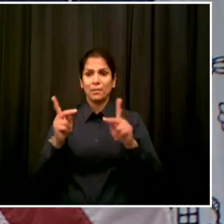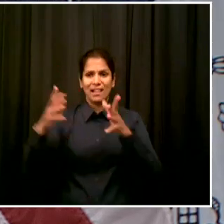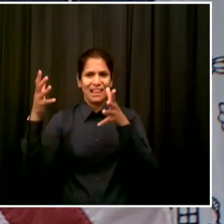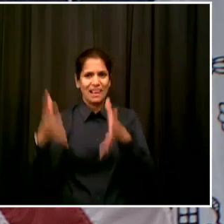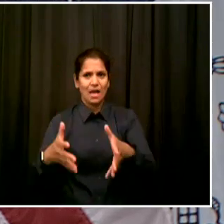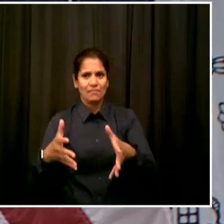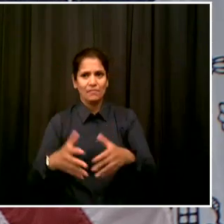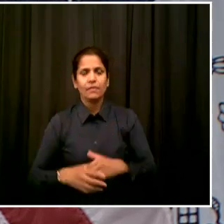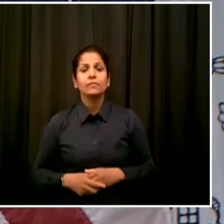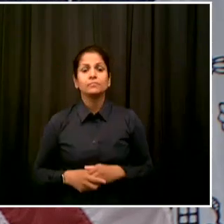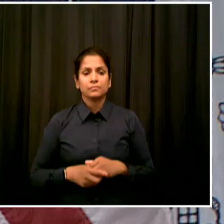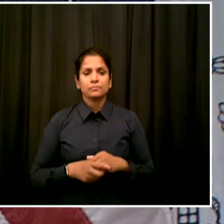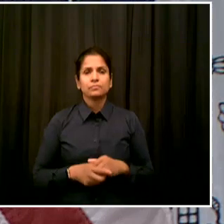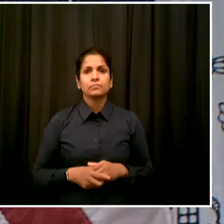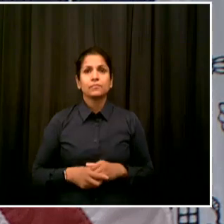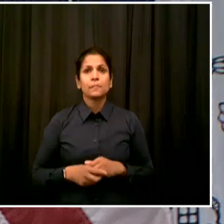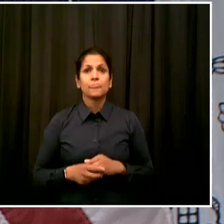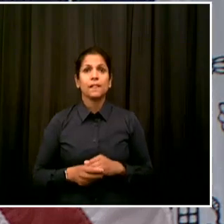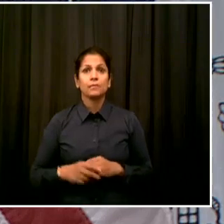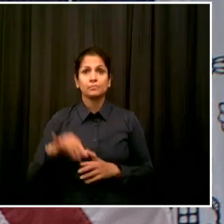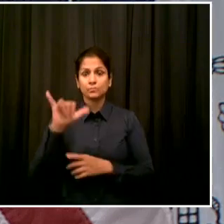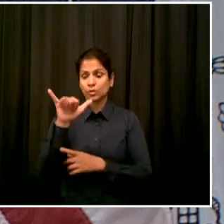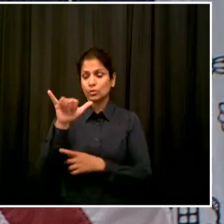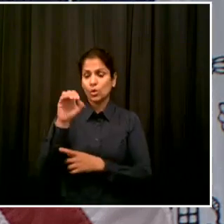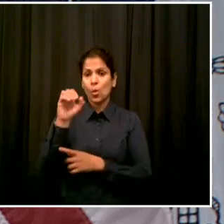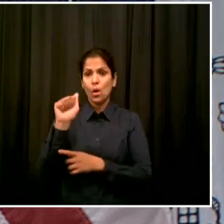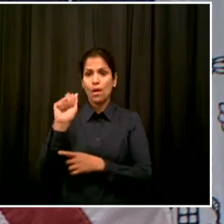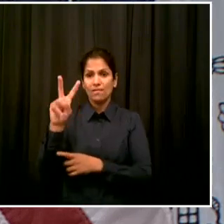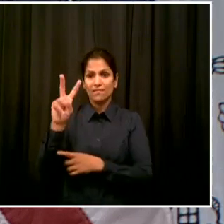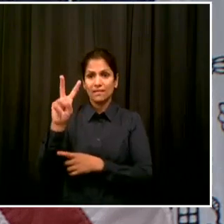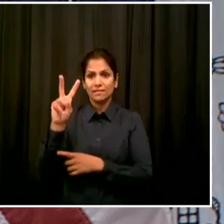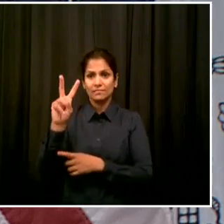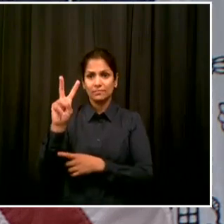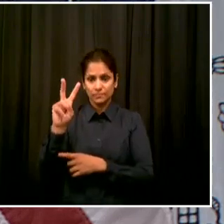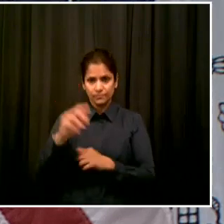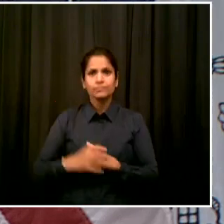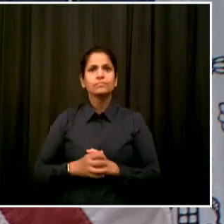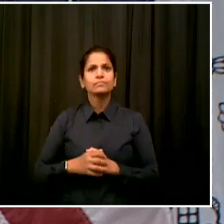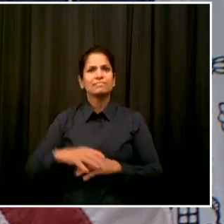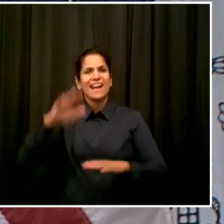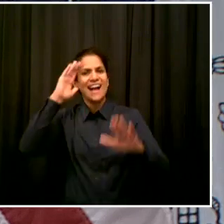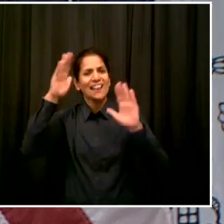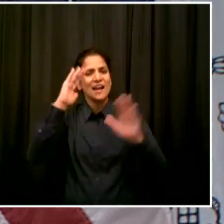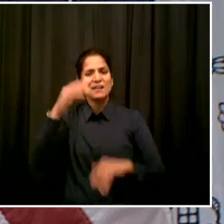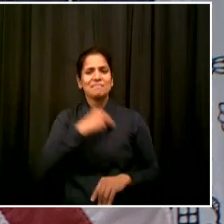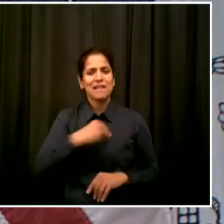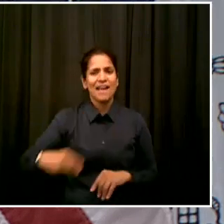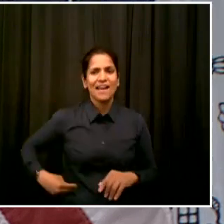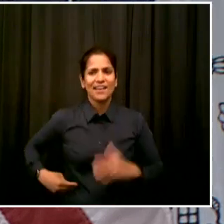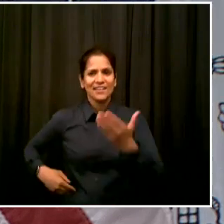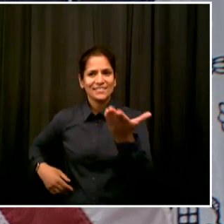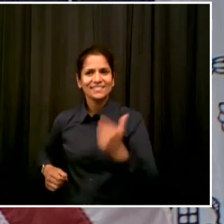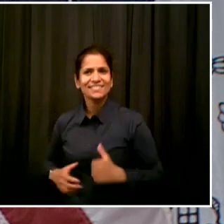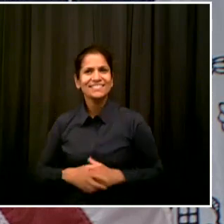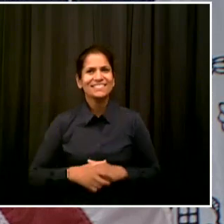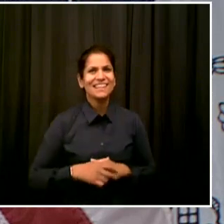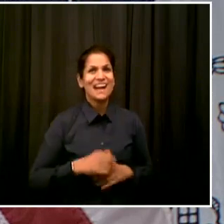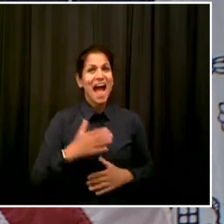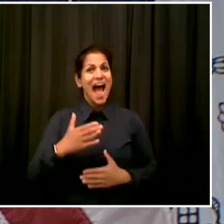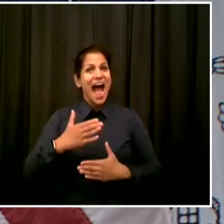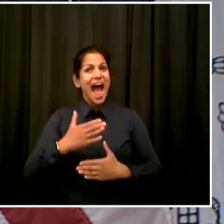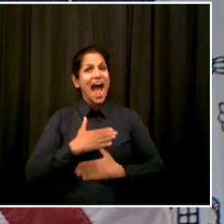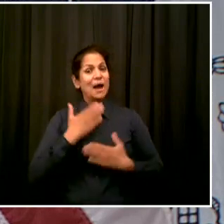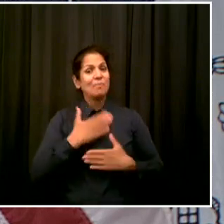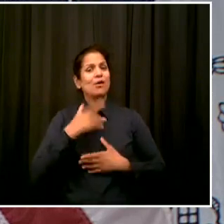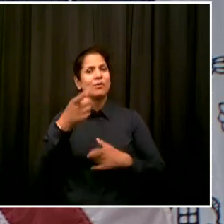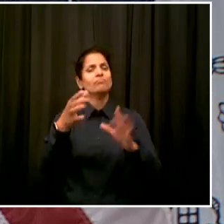Hi, everyone. Mr. Mayor, I'm glad you brought up the disciplinary process. Yesterday,